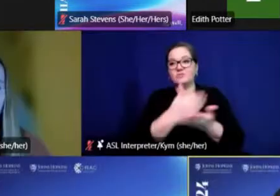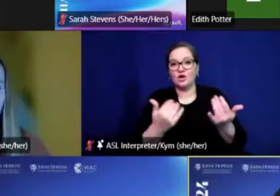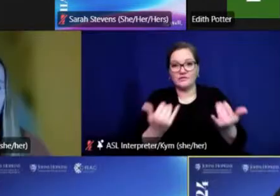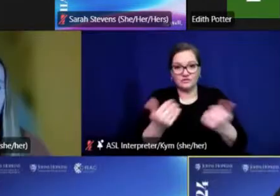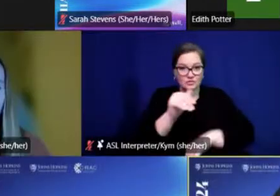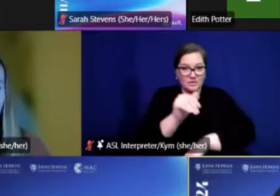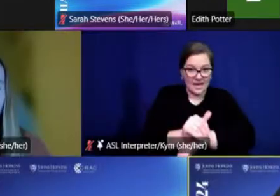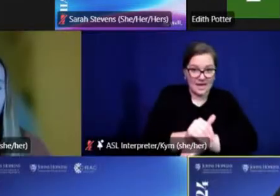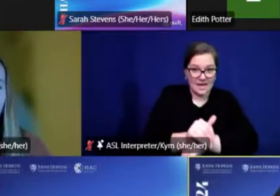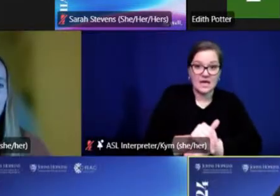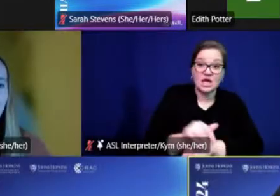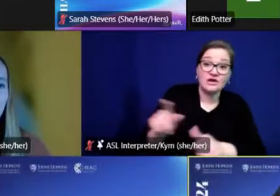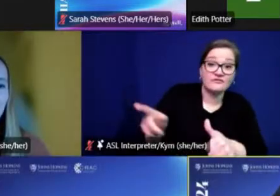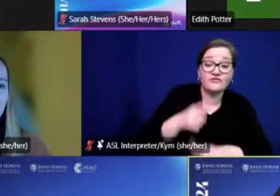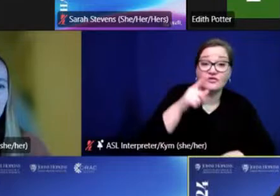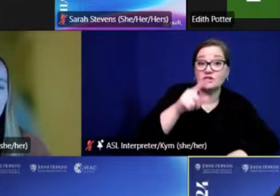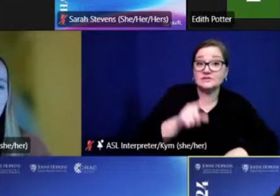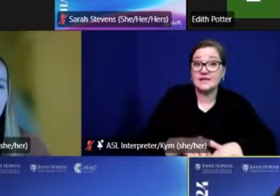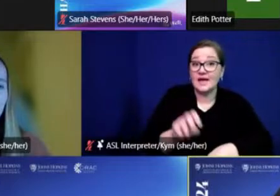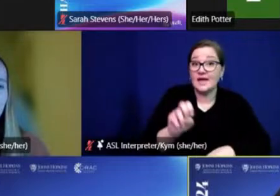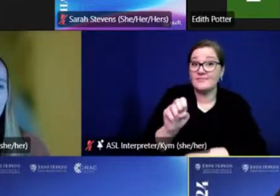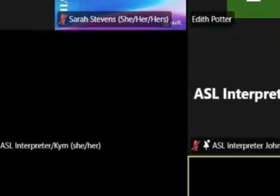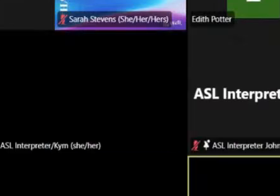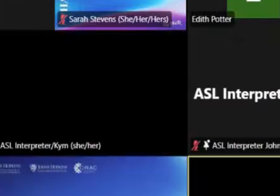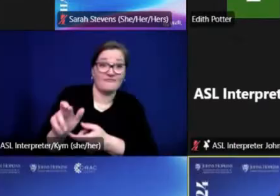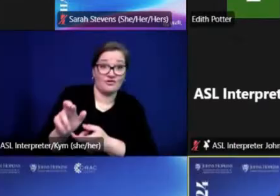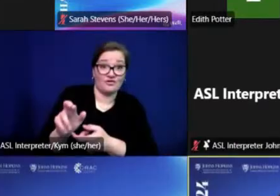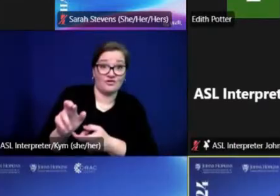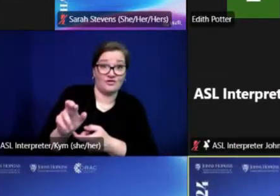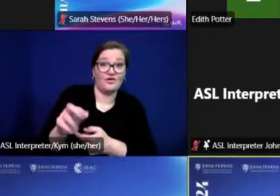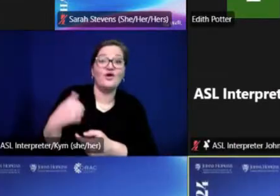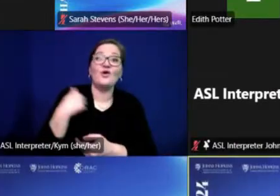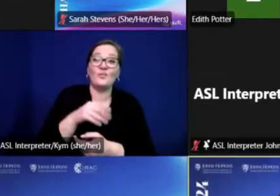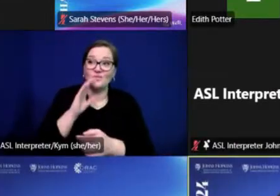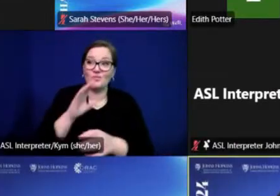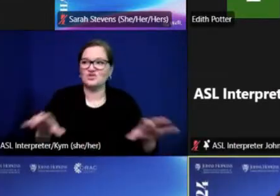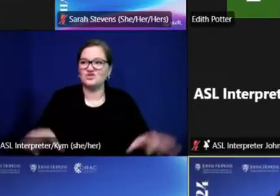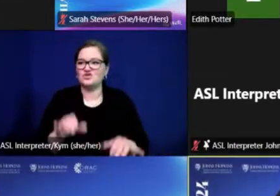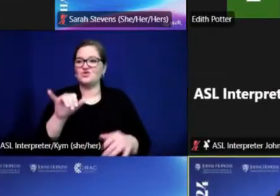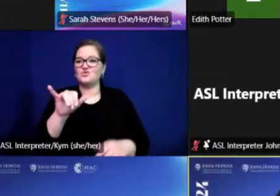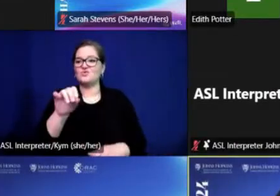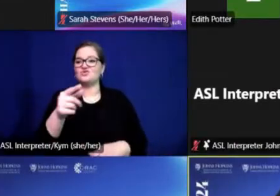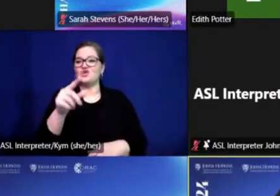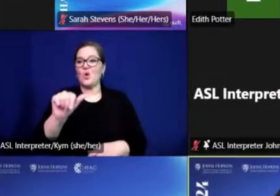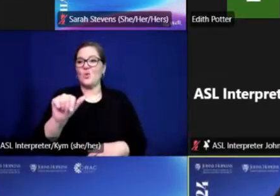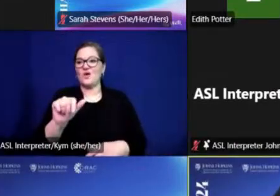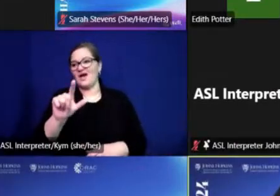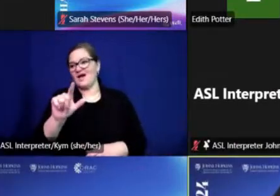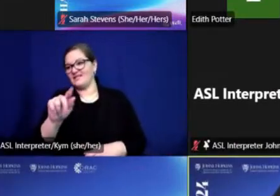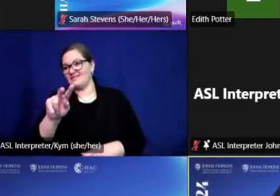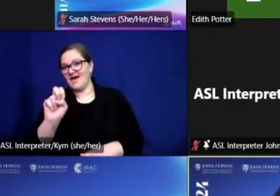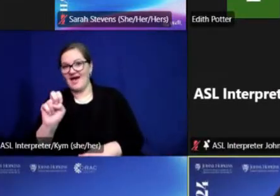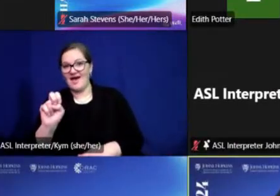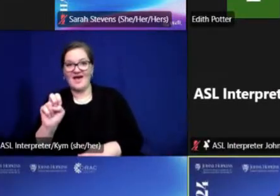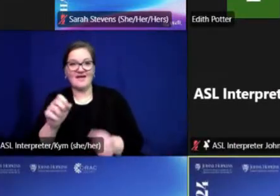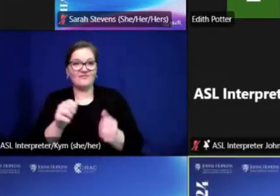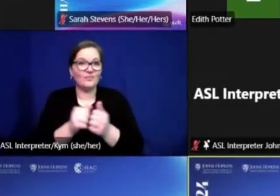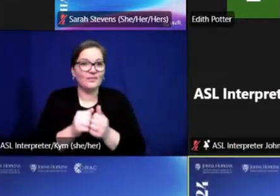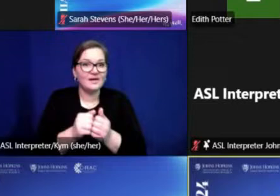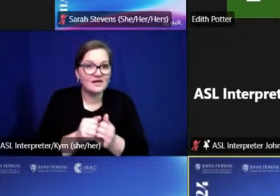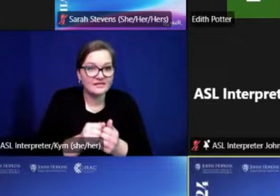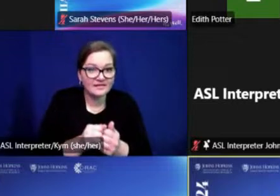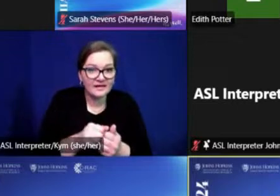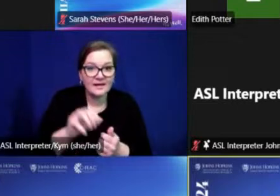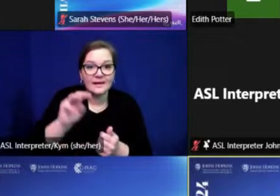to, Doc, for the first time ever, we're going to do some yoga live with Misha Saunders,